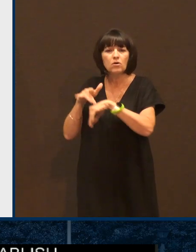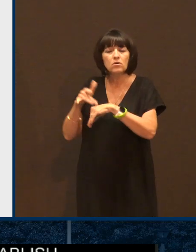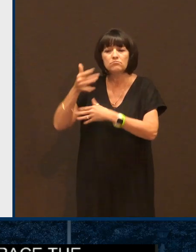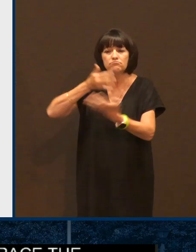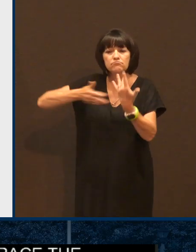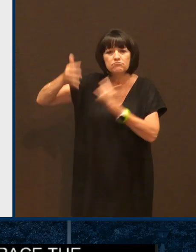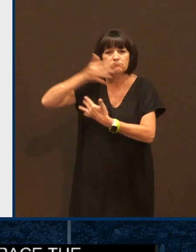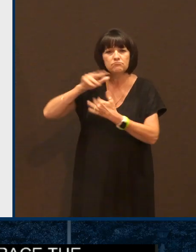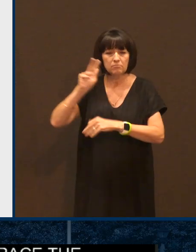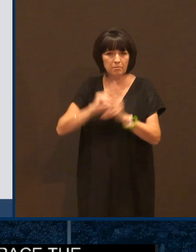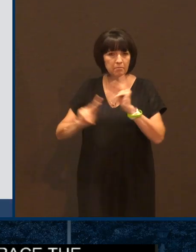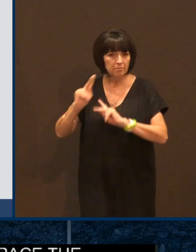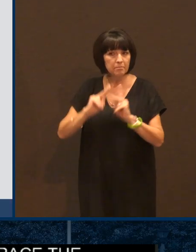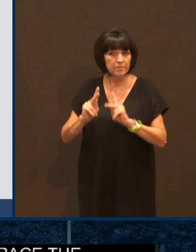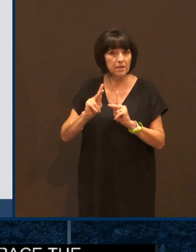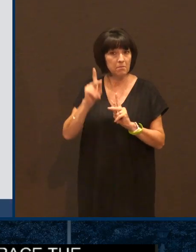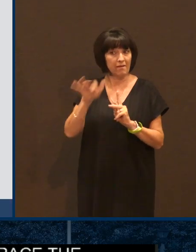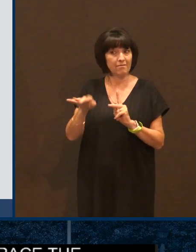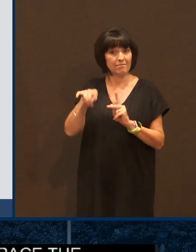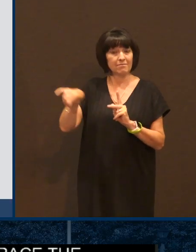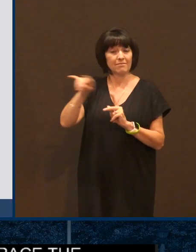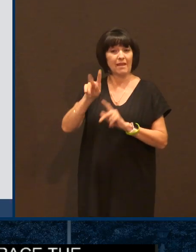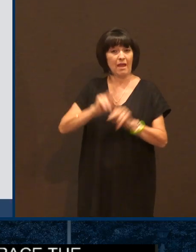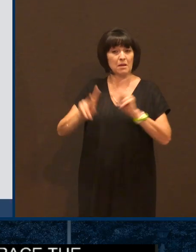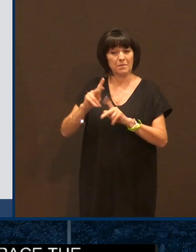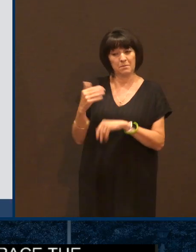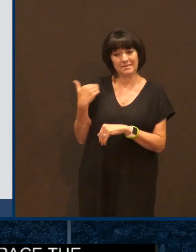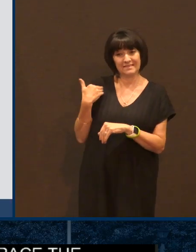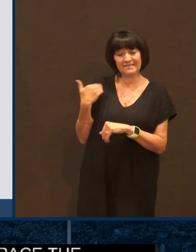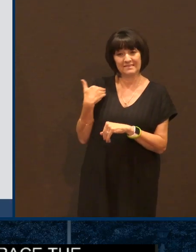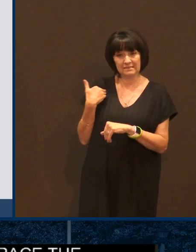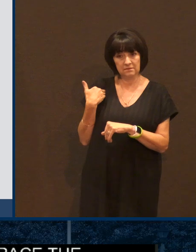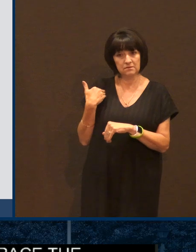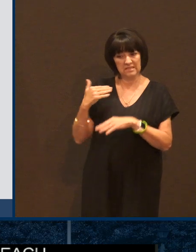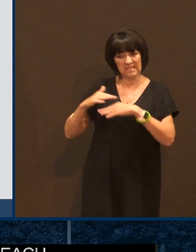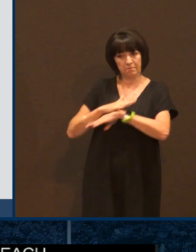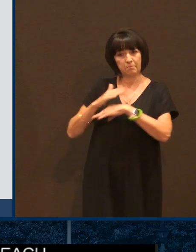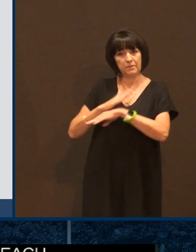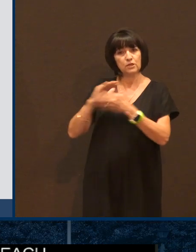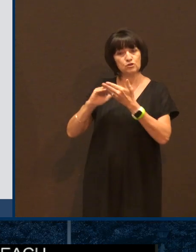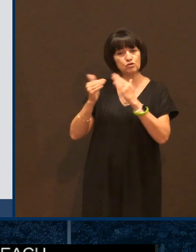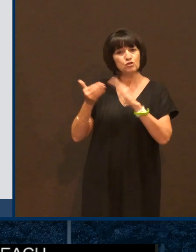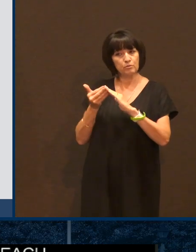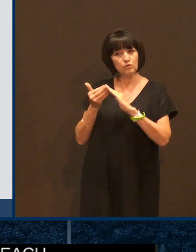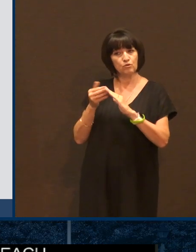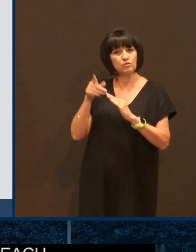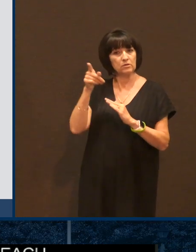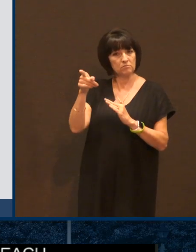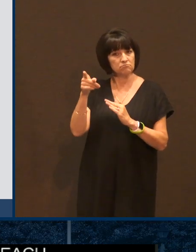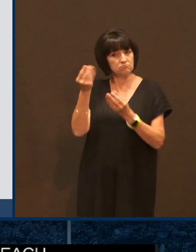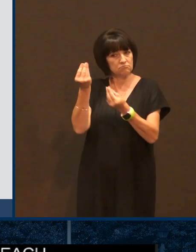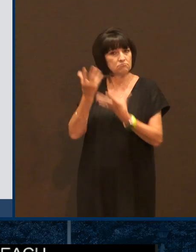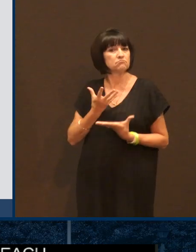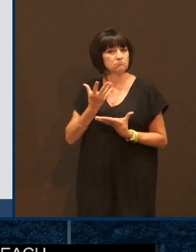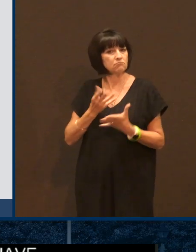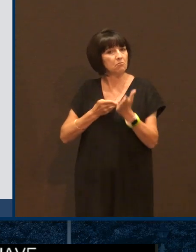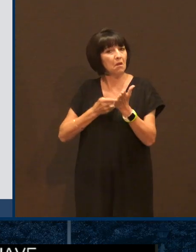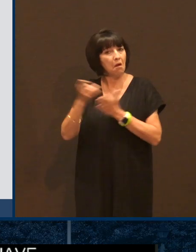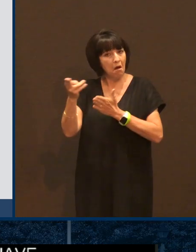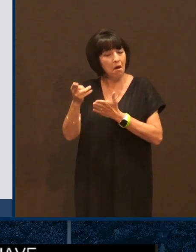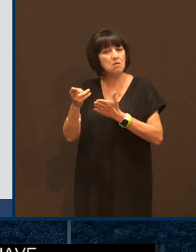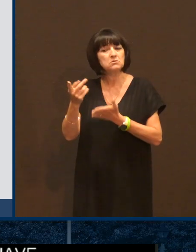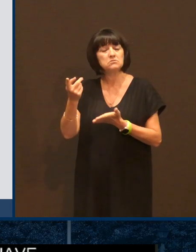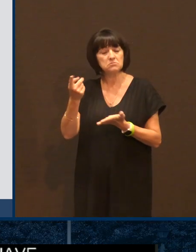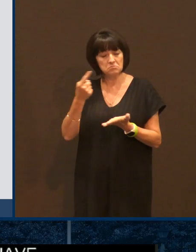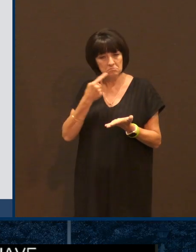with those who've tested positives. And so help us trace the virus by answering when public health calls